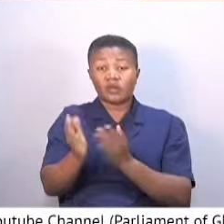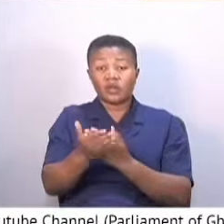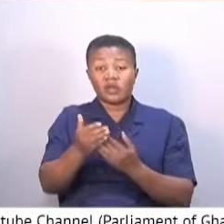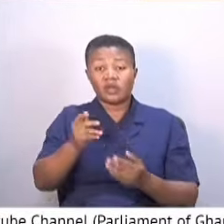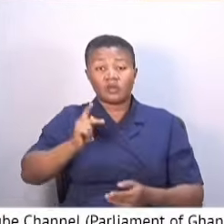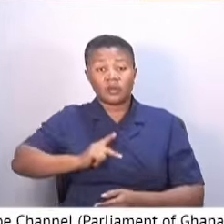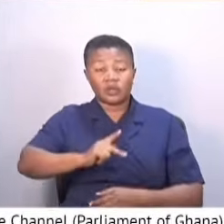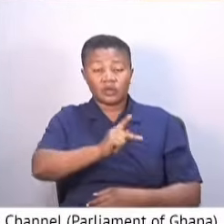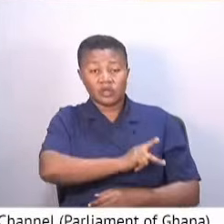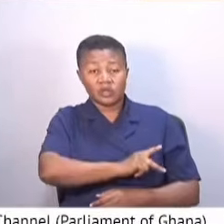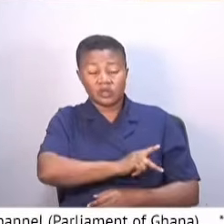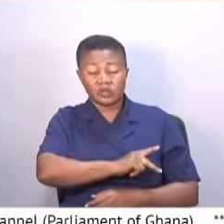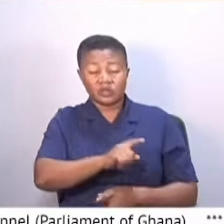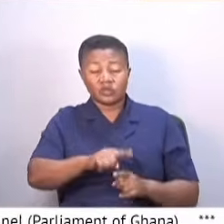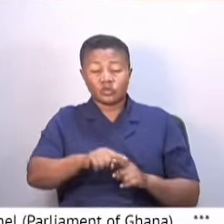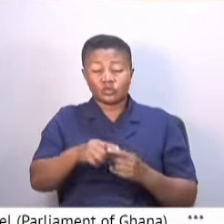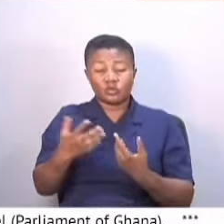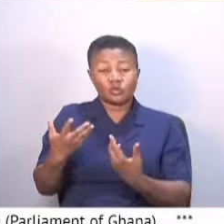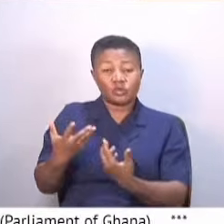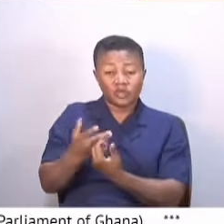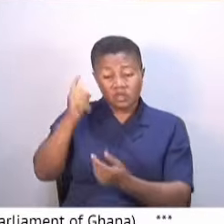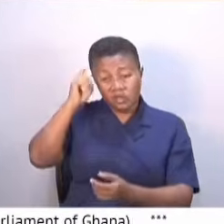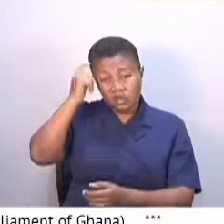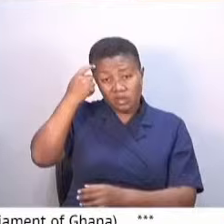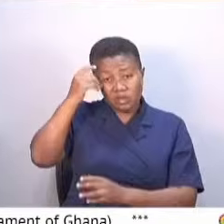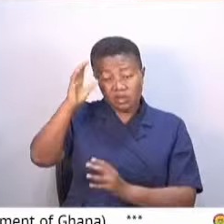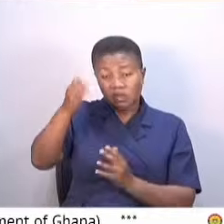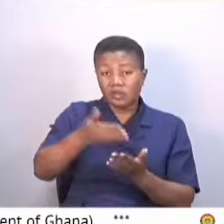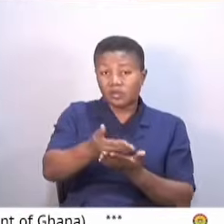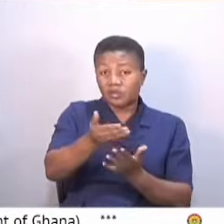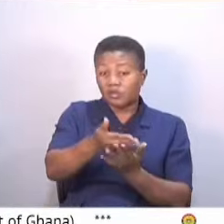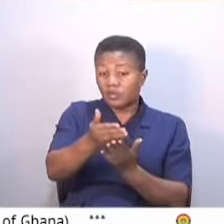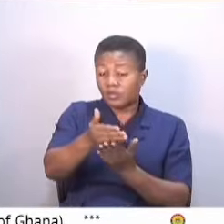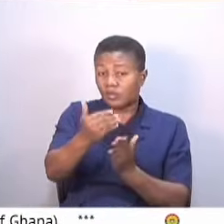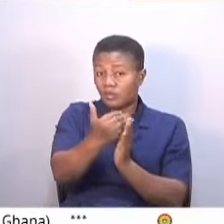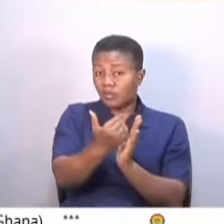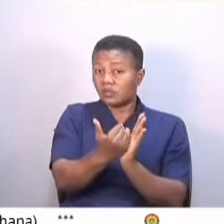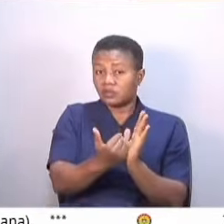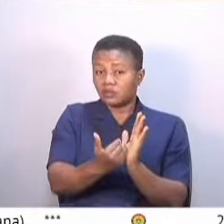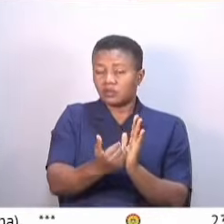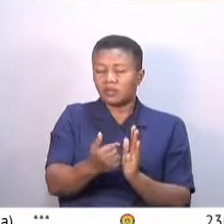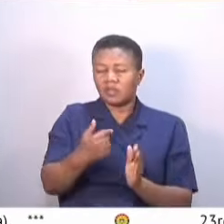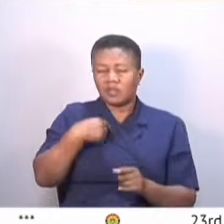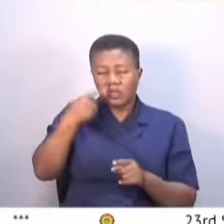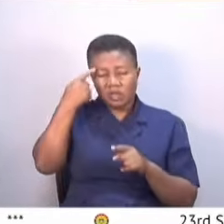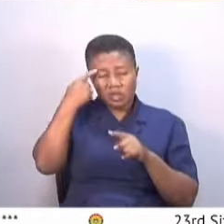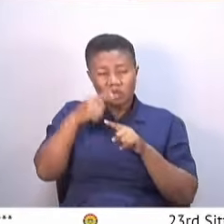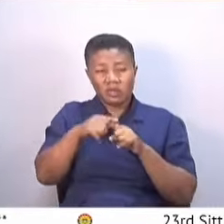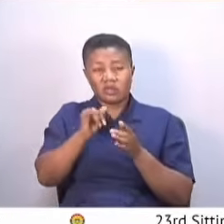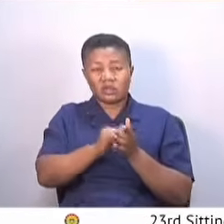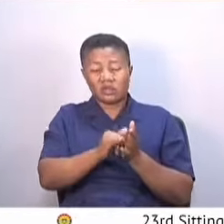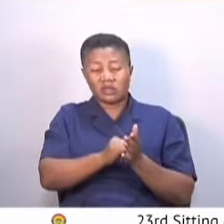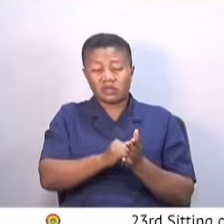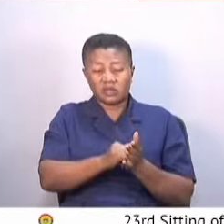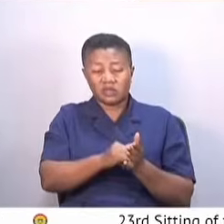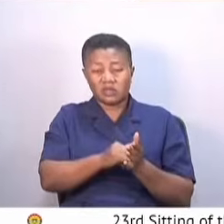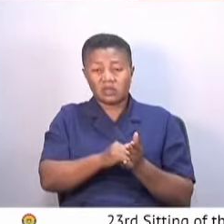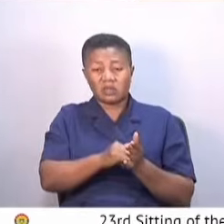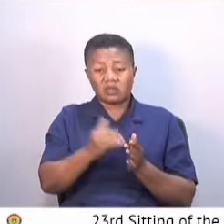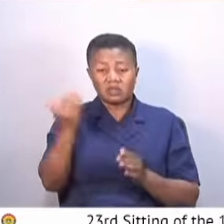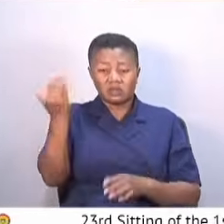public expenditure of the government and other accounts laid before it. Mr. Speaker, I do agree that statement can be referred